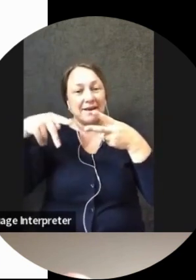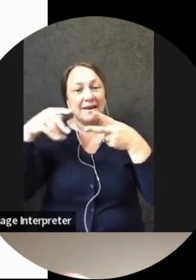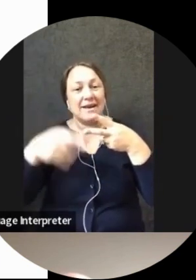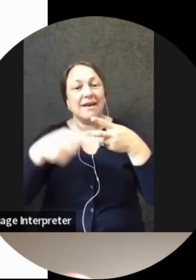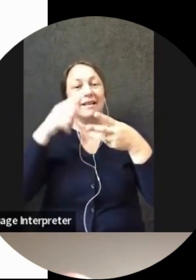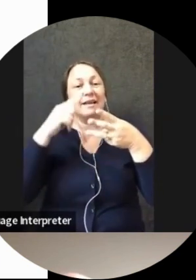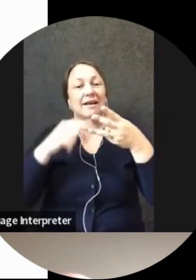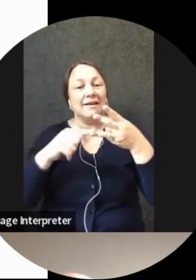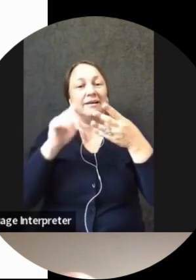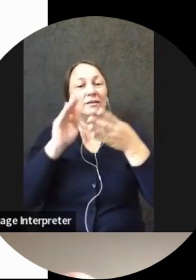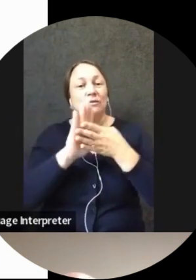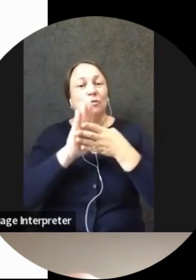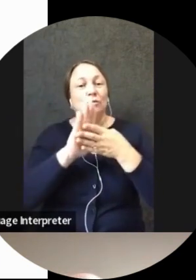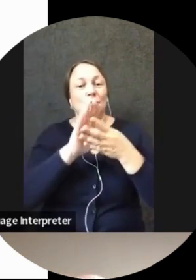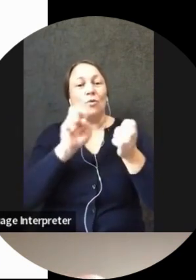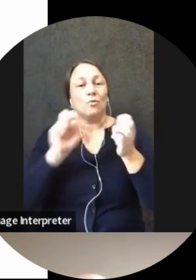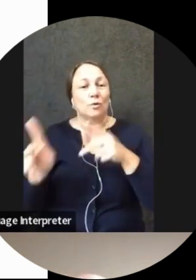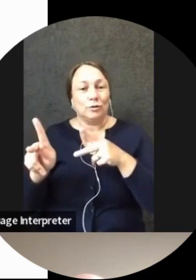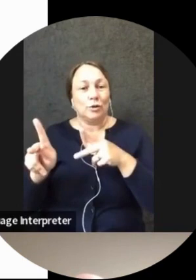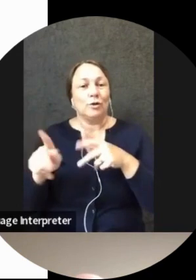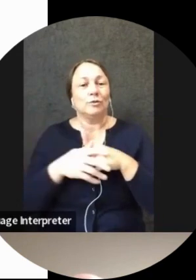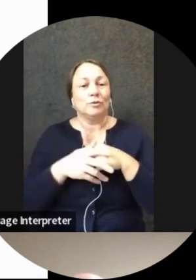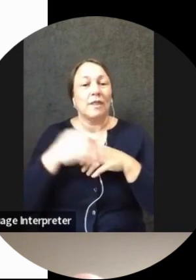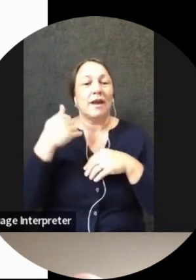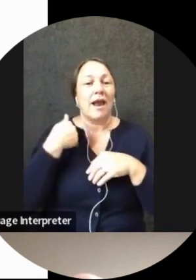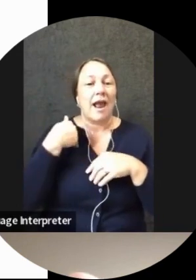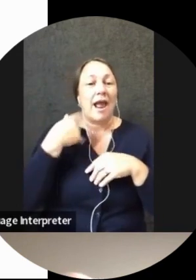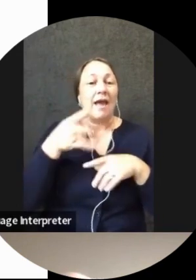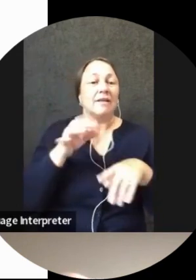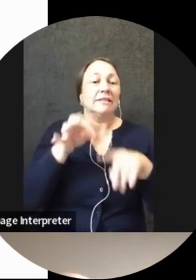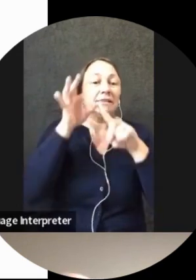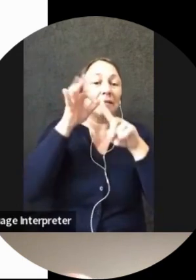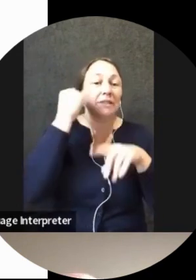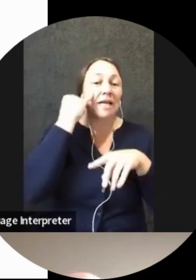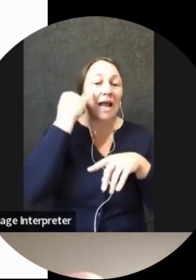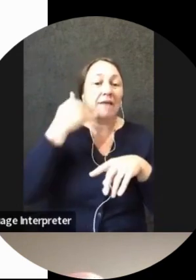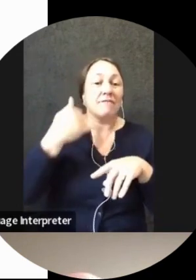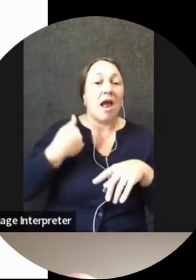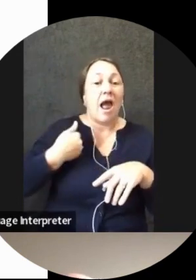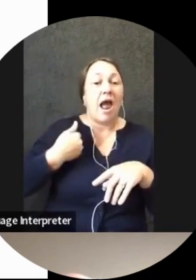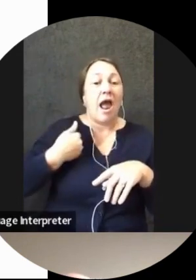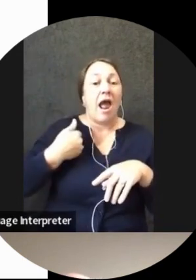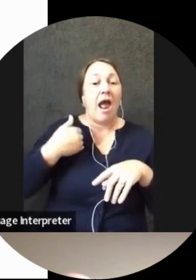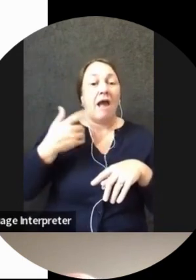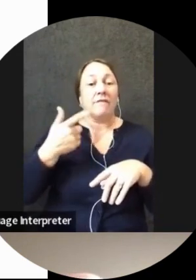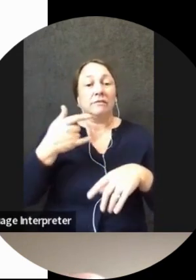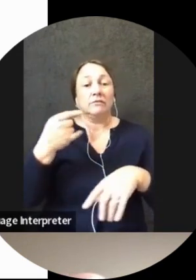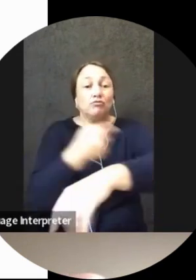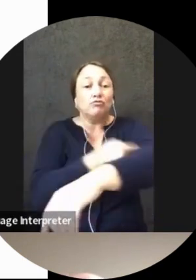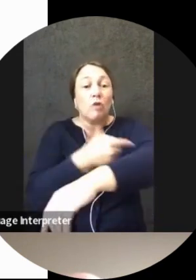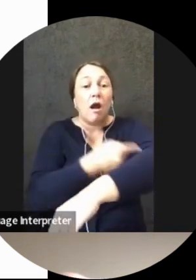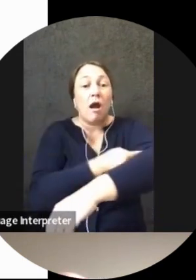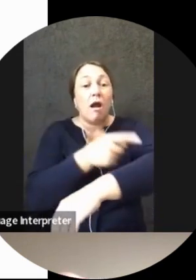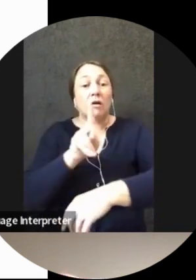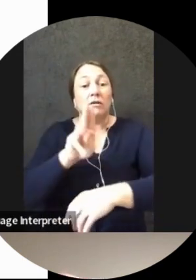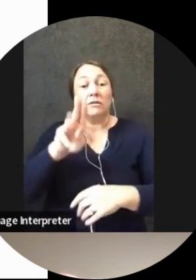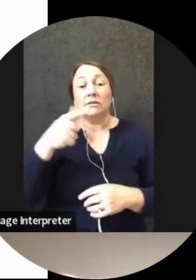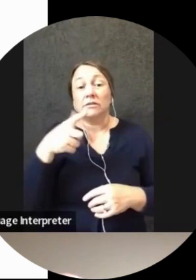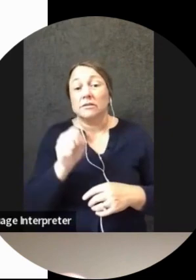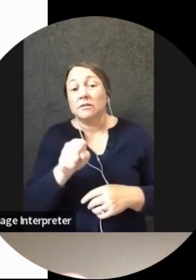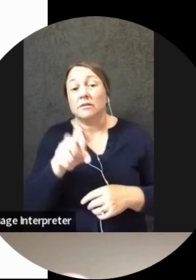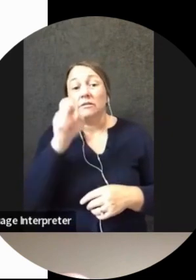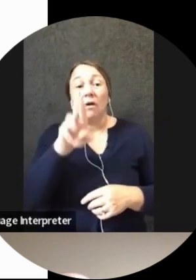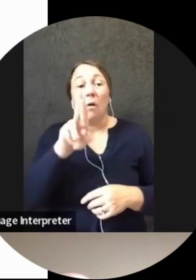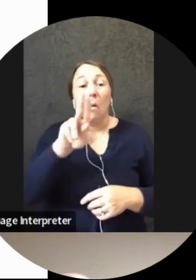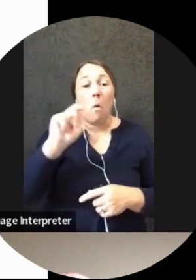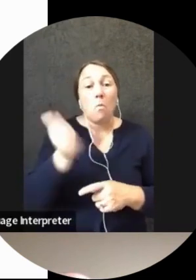there is one of three exceptions. If there's a weapon involved, if there are drugs involved, or a serious bodily injury,